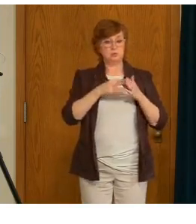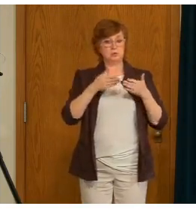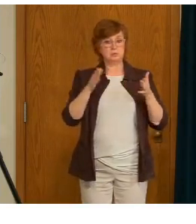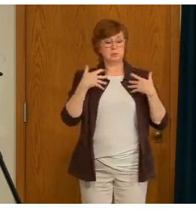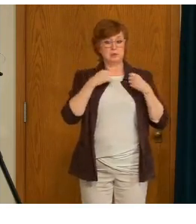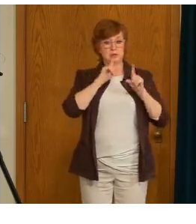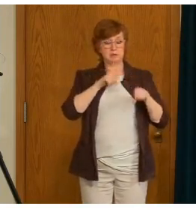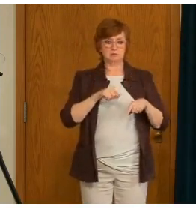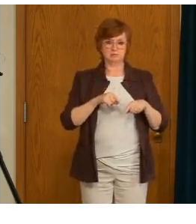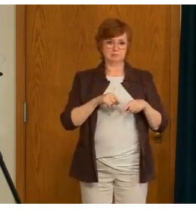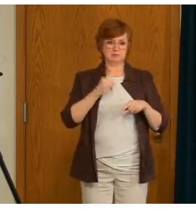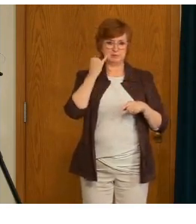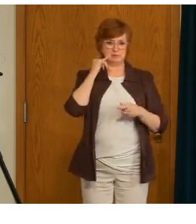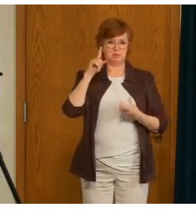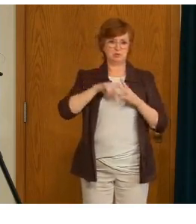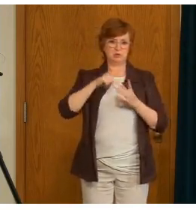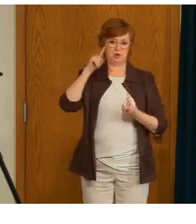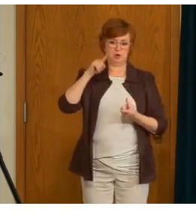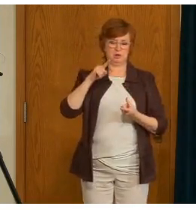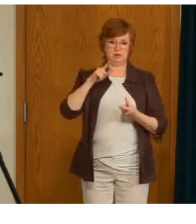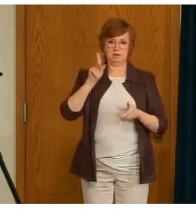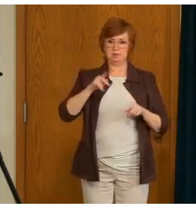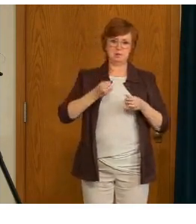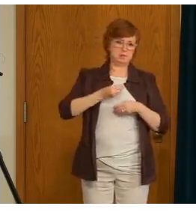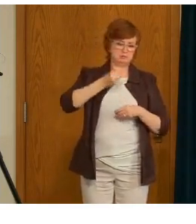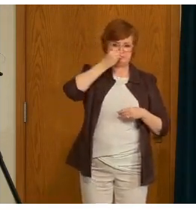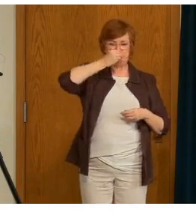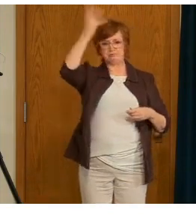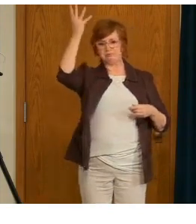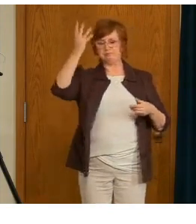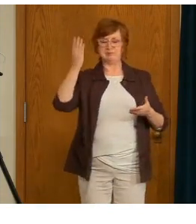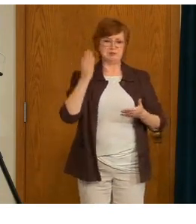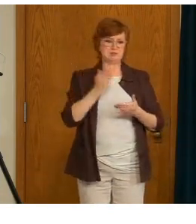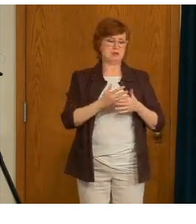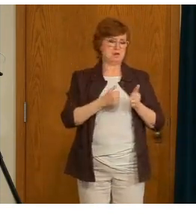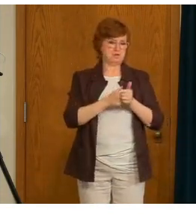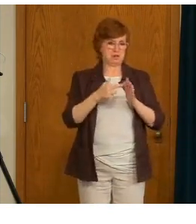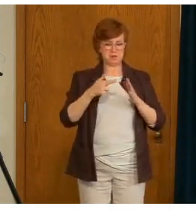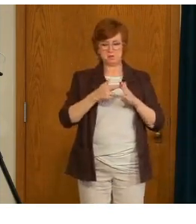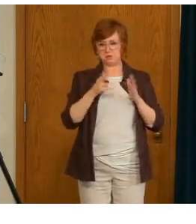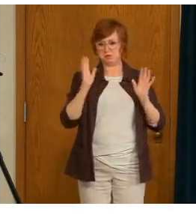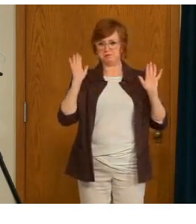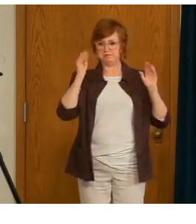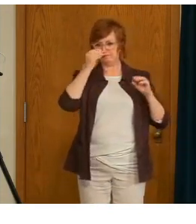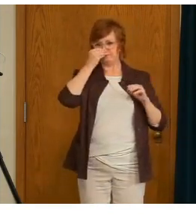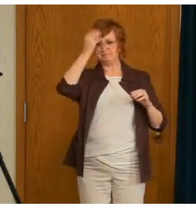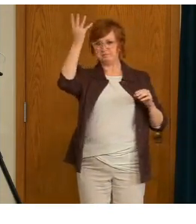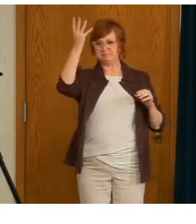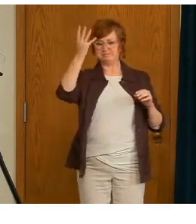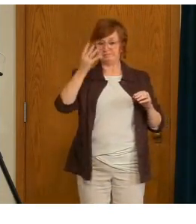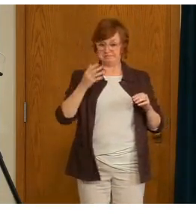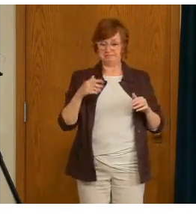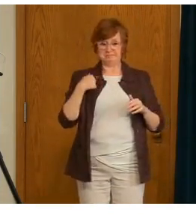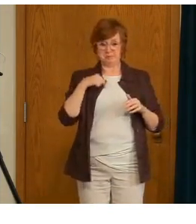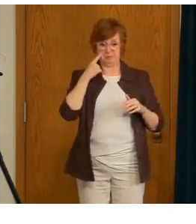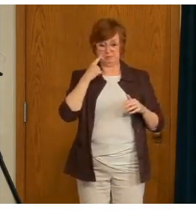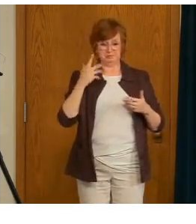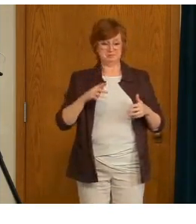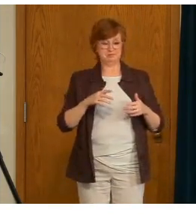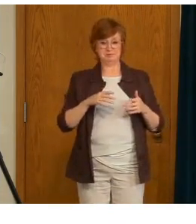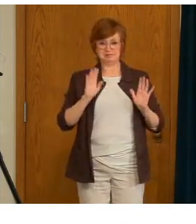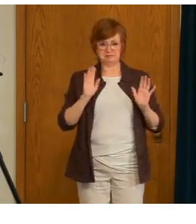measures prematurely, or if people stop complying, I think we have all seen throughout Canada and even in Saskatchewan how quickly COVID